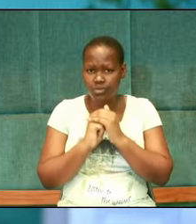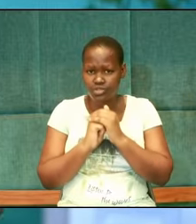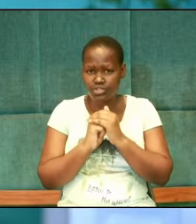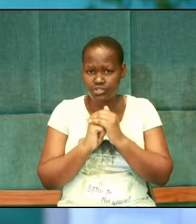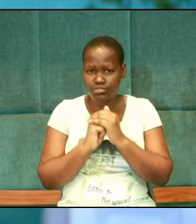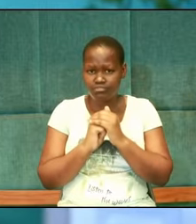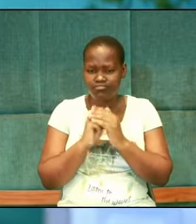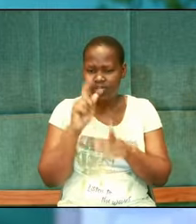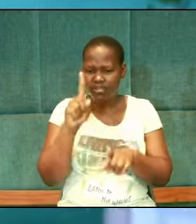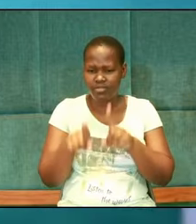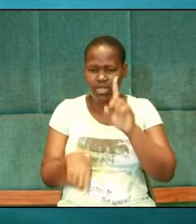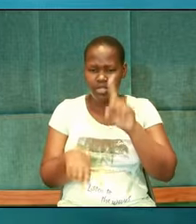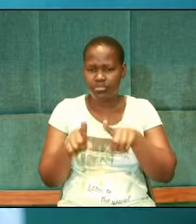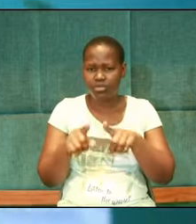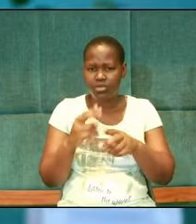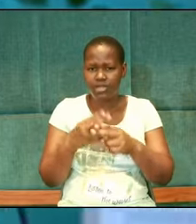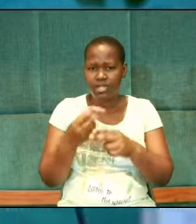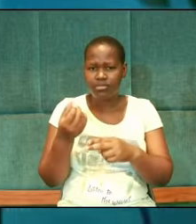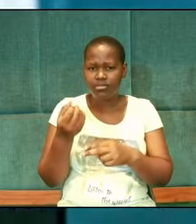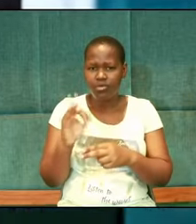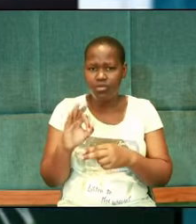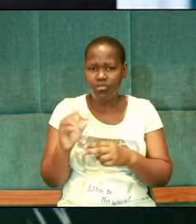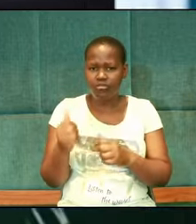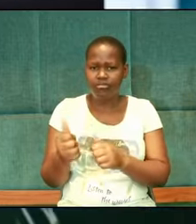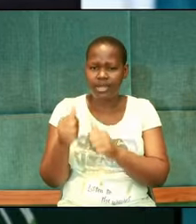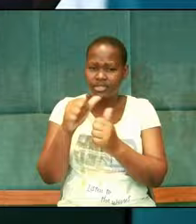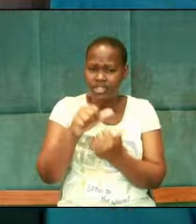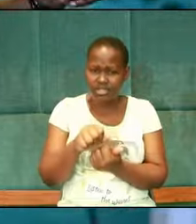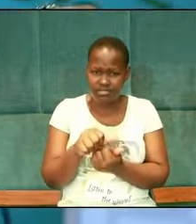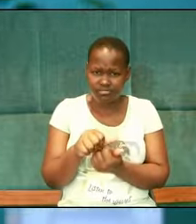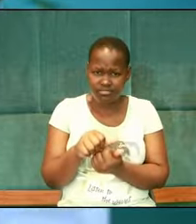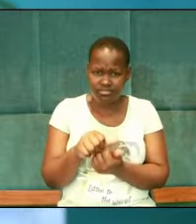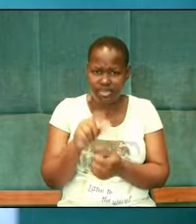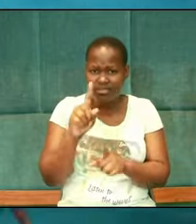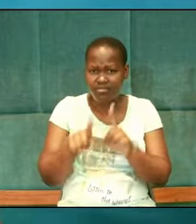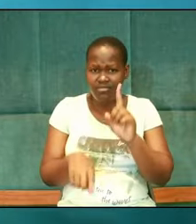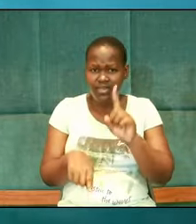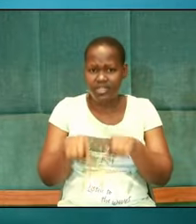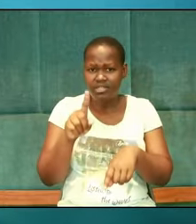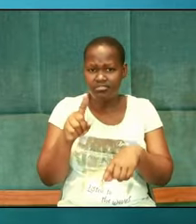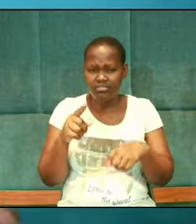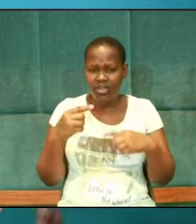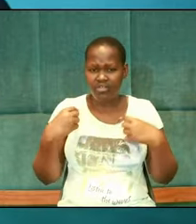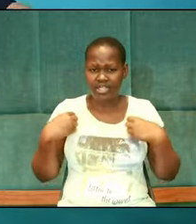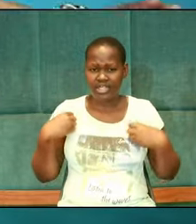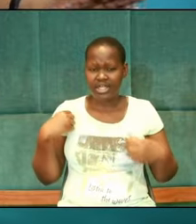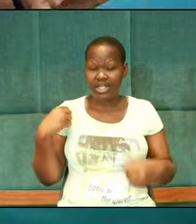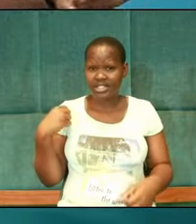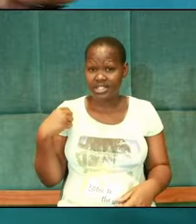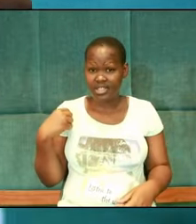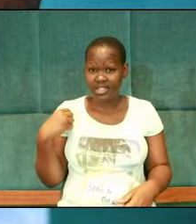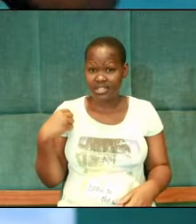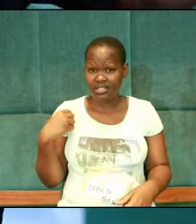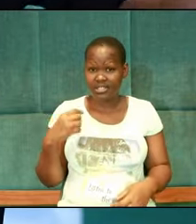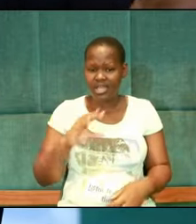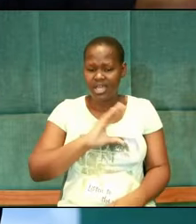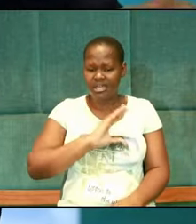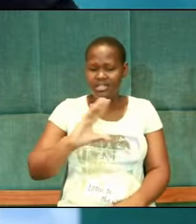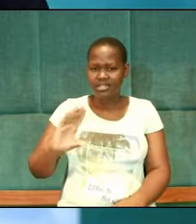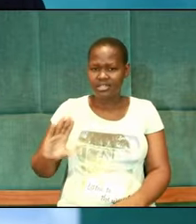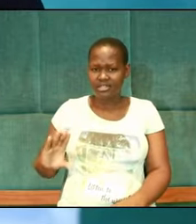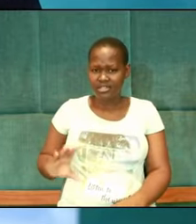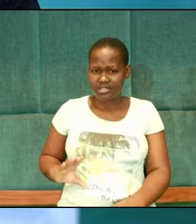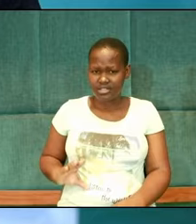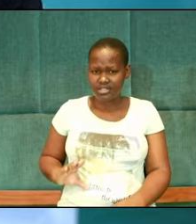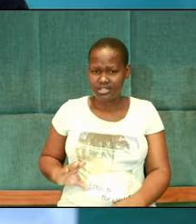of baptism, divided over communion, divided over dressing. Christianity is